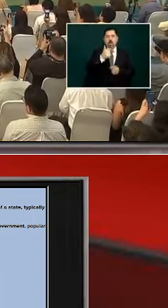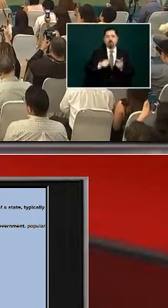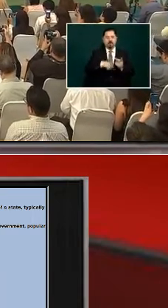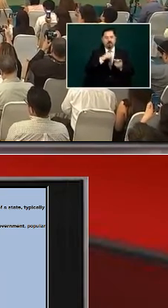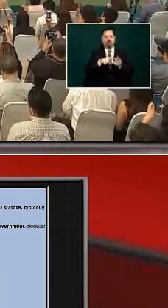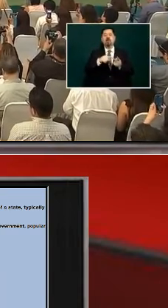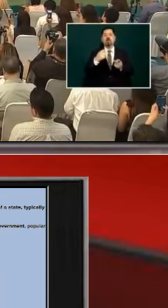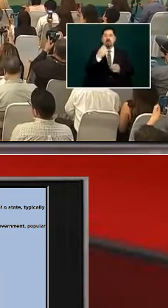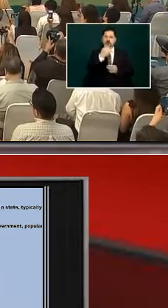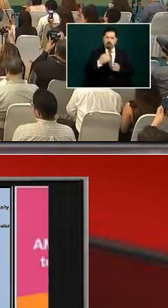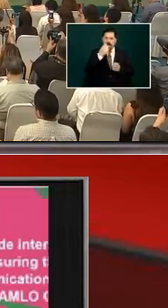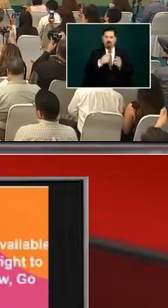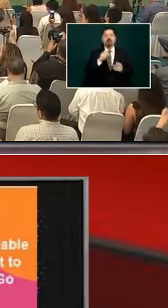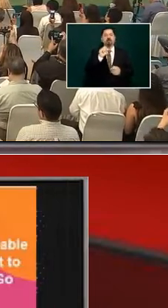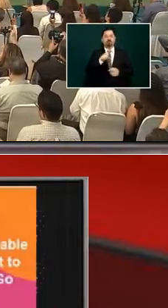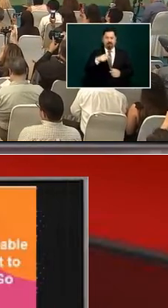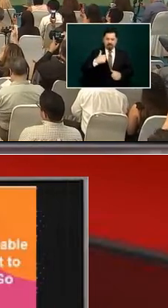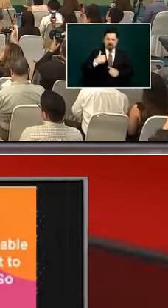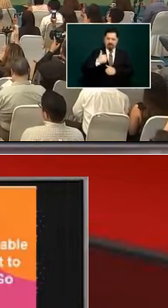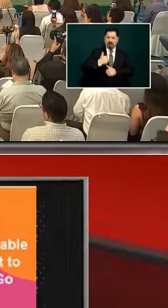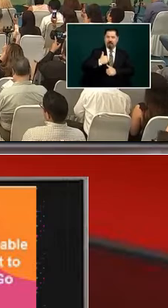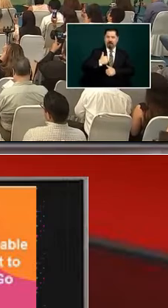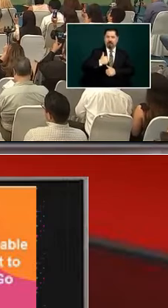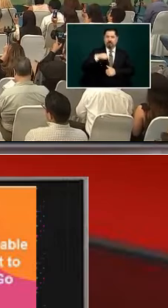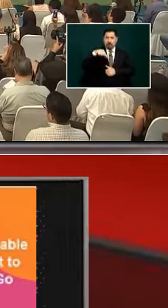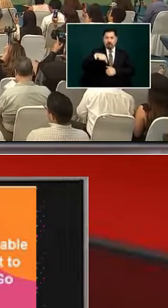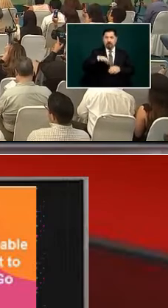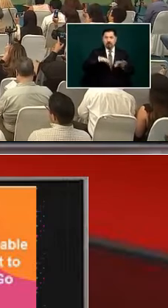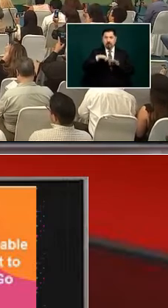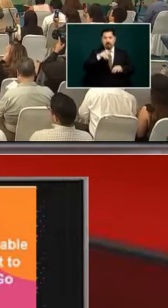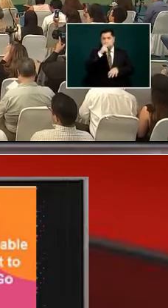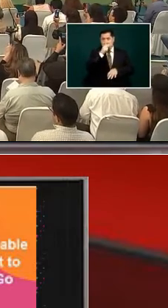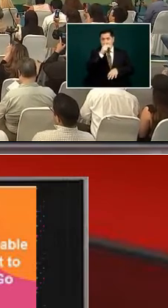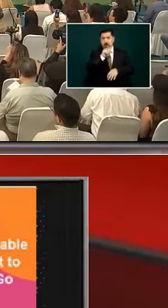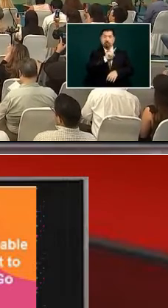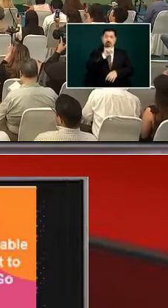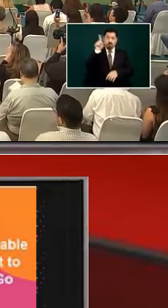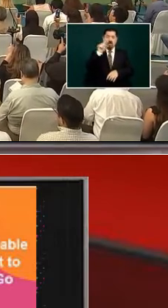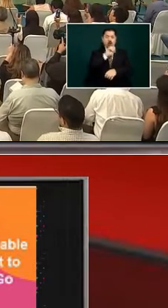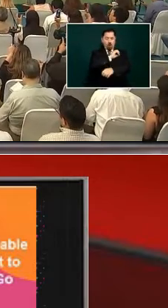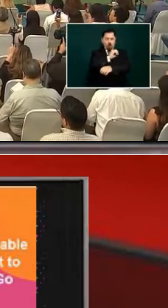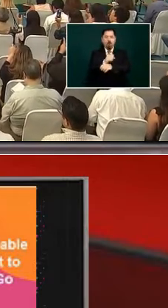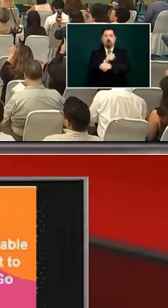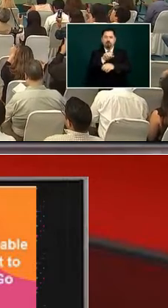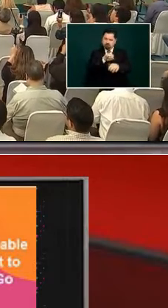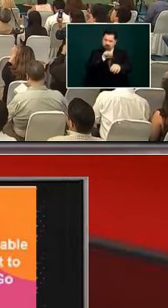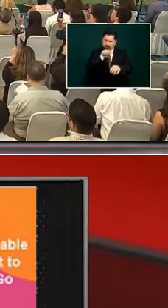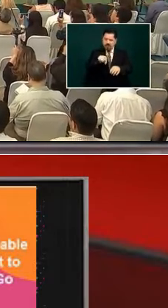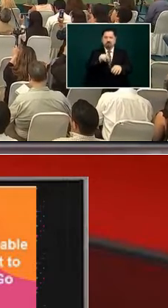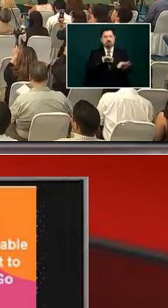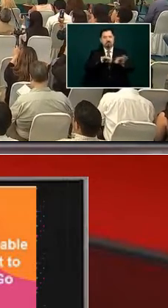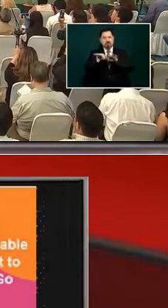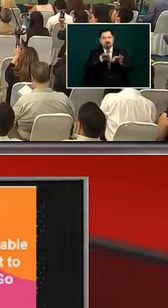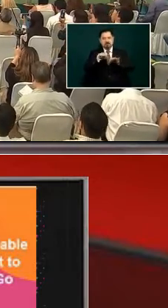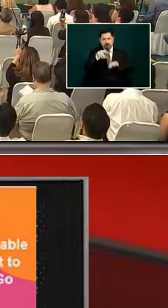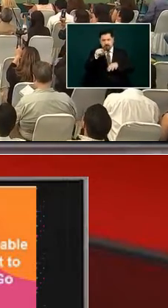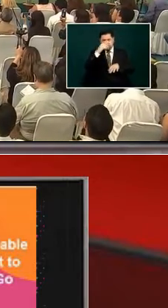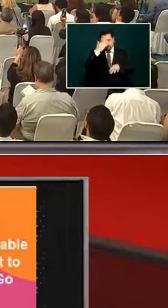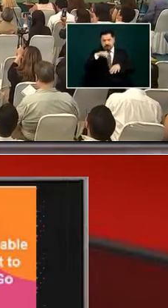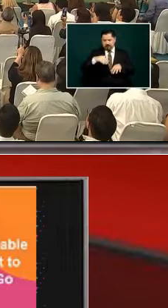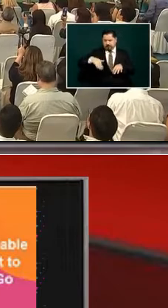in the cities of it almost CEO and careful as you know they was also a meeting of